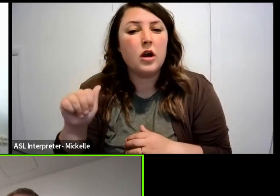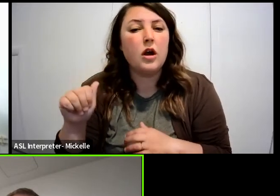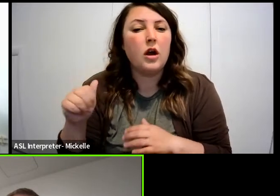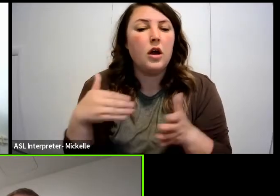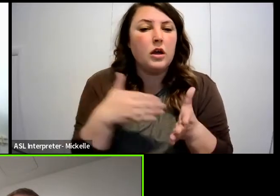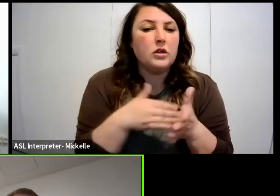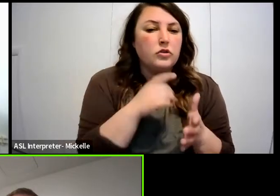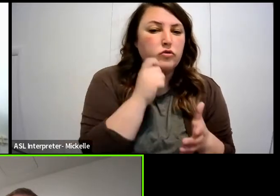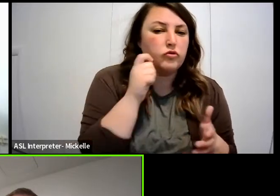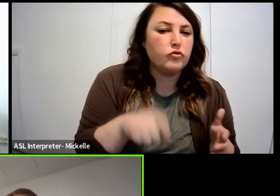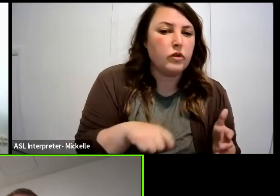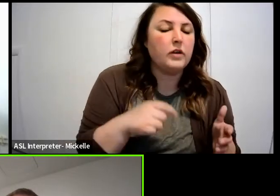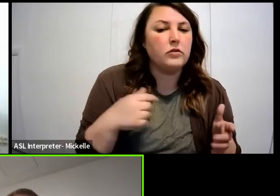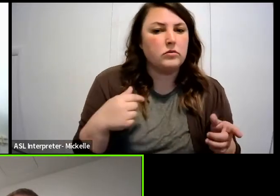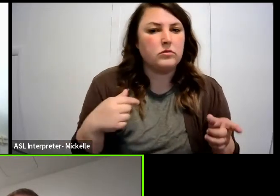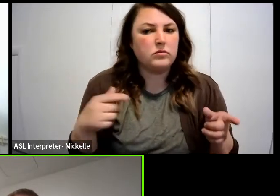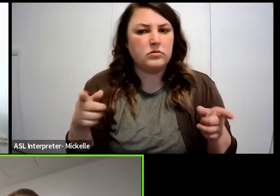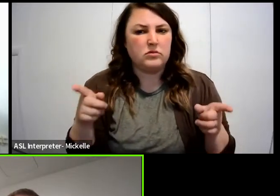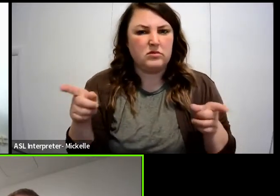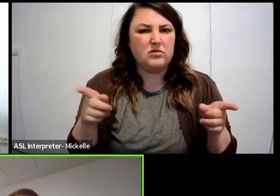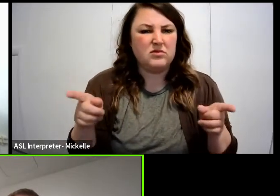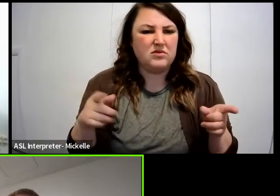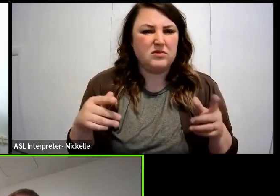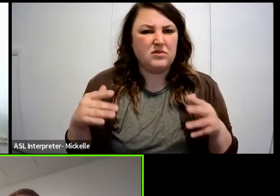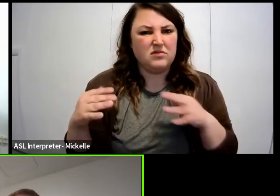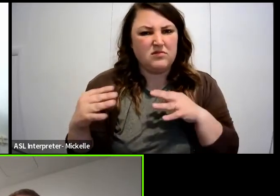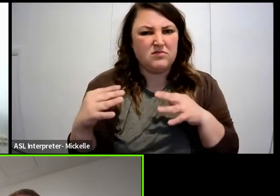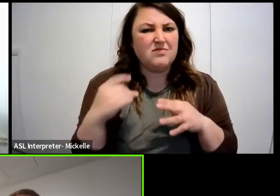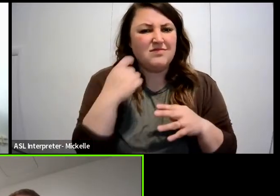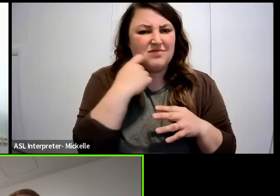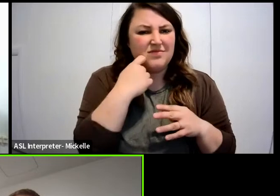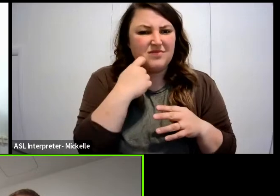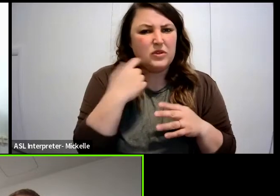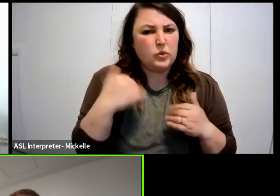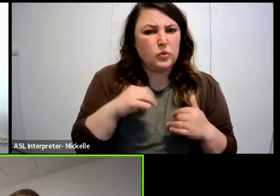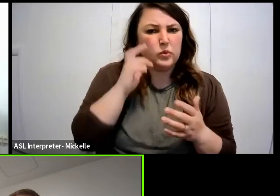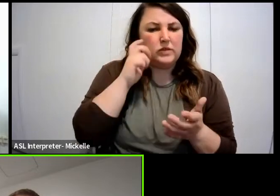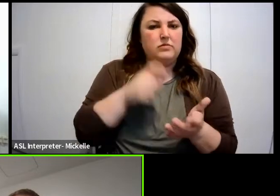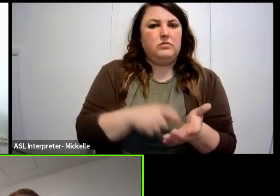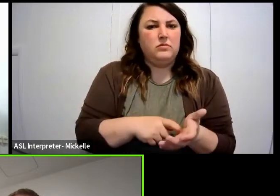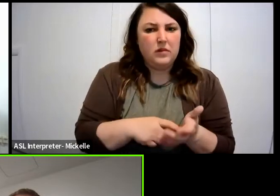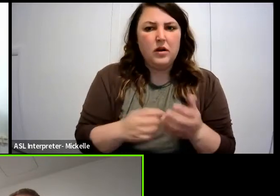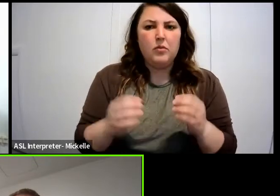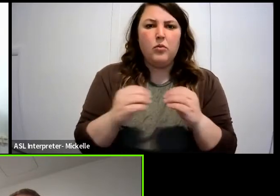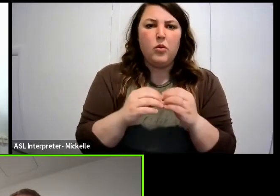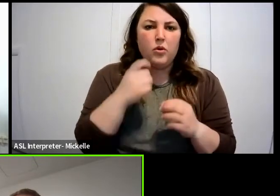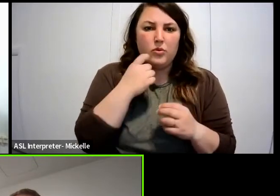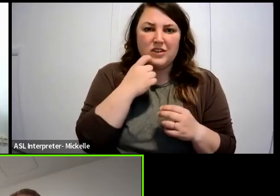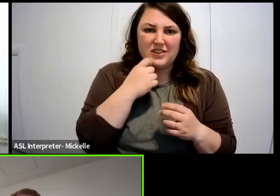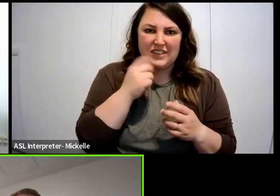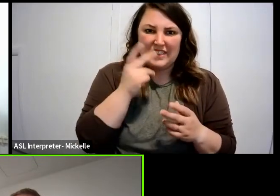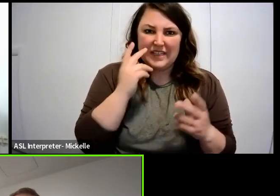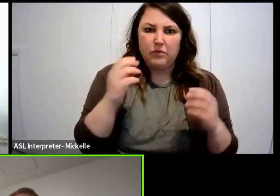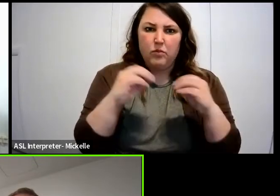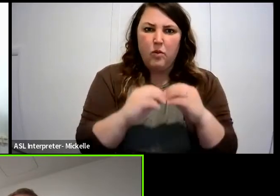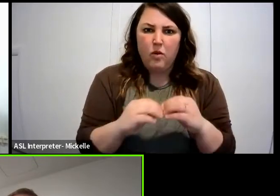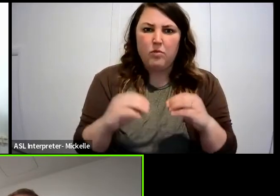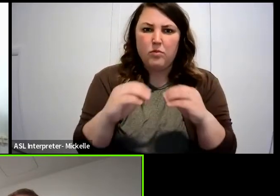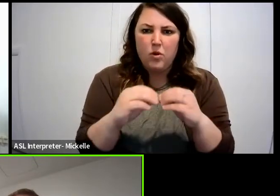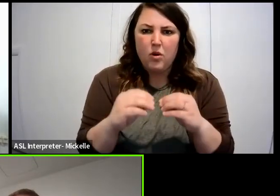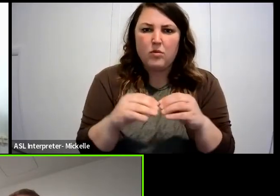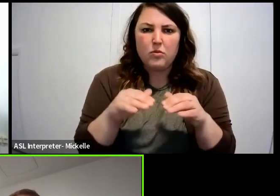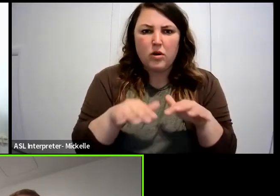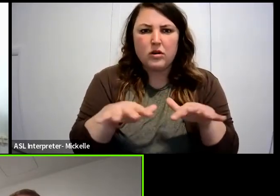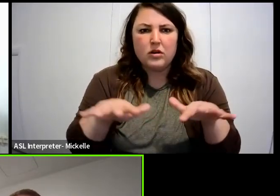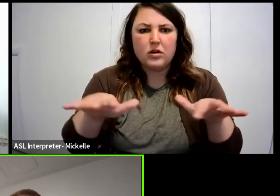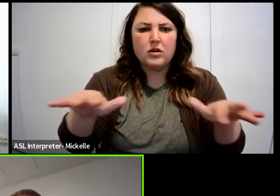seemed unthinkable just recently, and which we strongly condemn. We stand in solidarity with journalists in